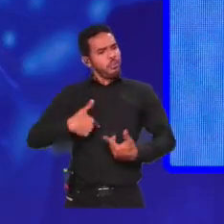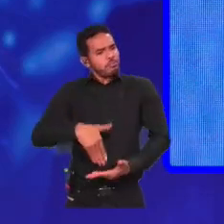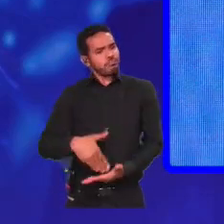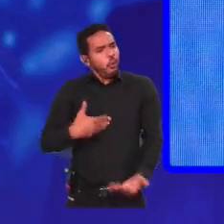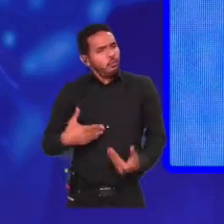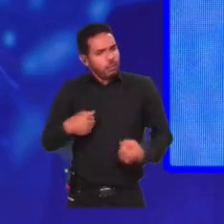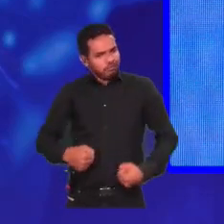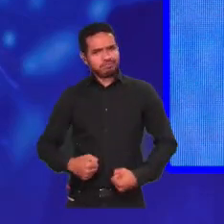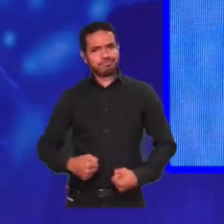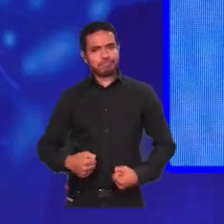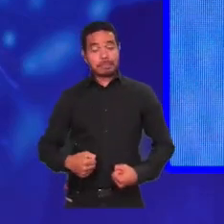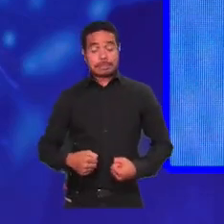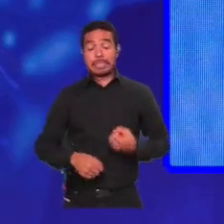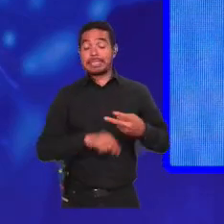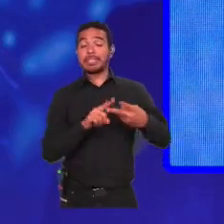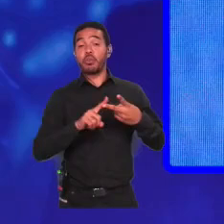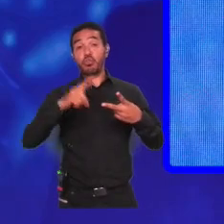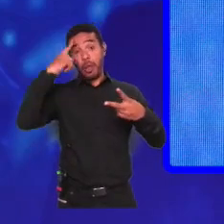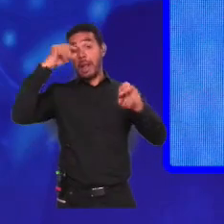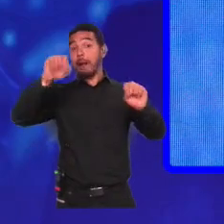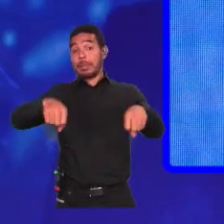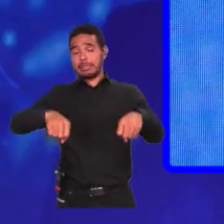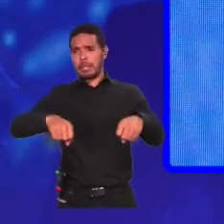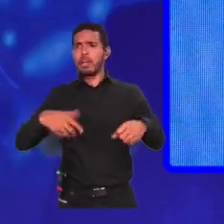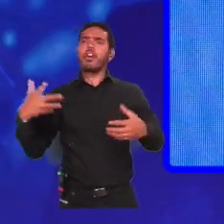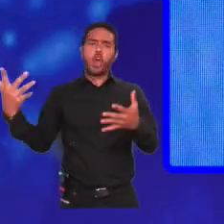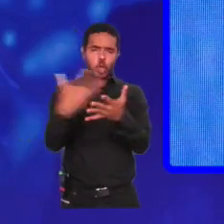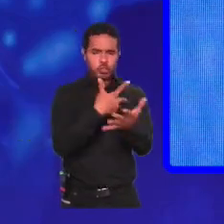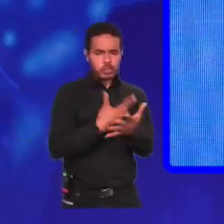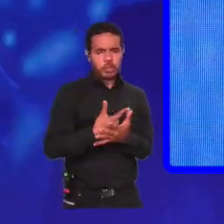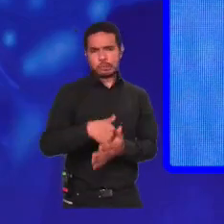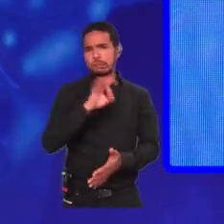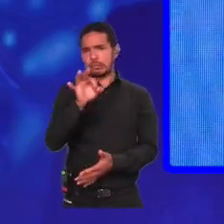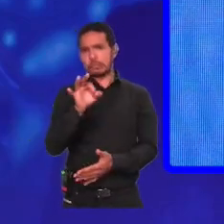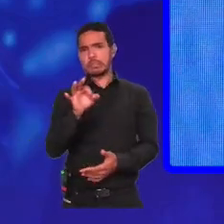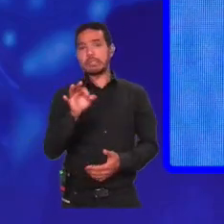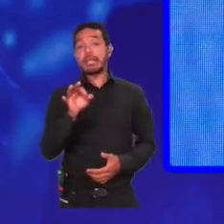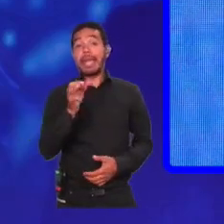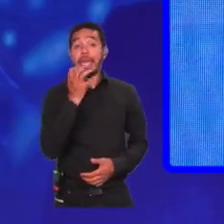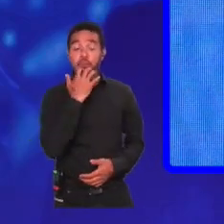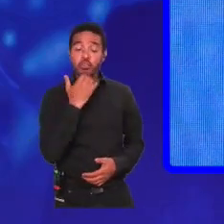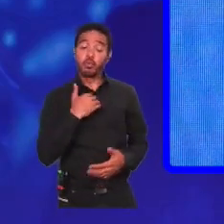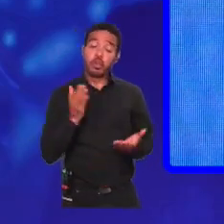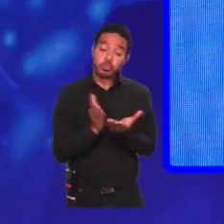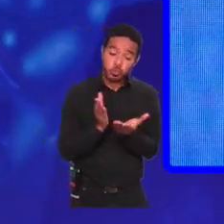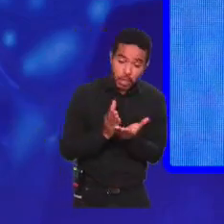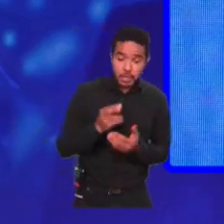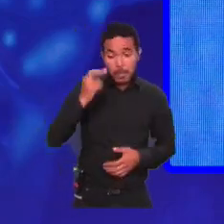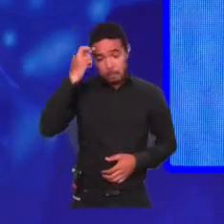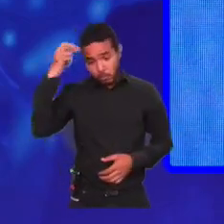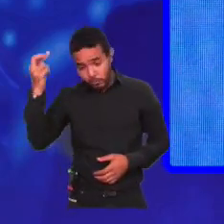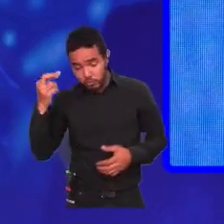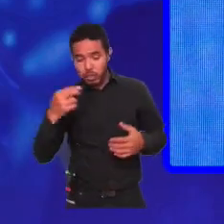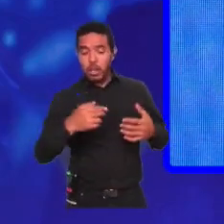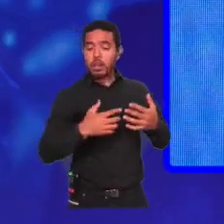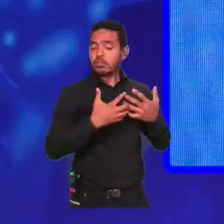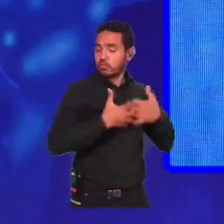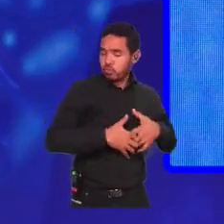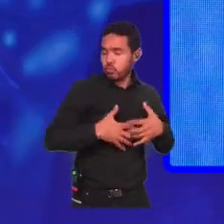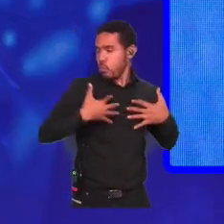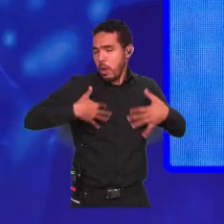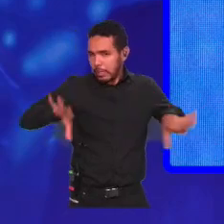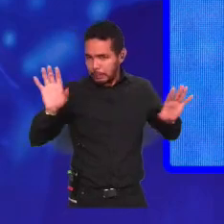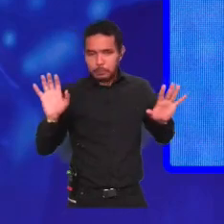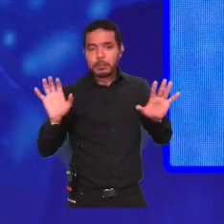a lot of great advice given here. You can build a taxonomy of capabilities. Again, if you're a student, if you're a professional, or you own a studio. If you own a studio, level